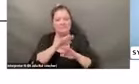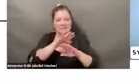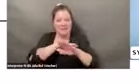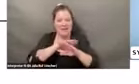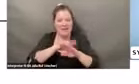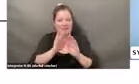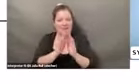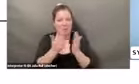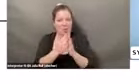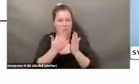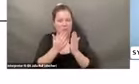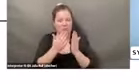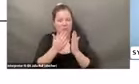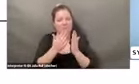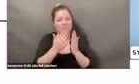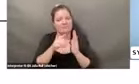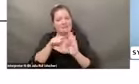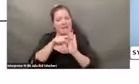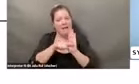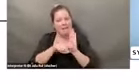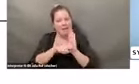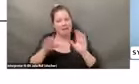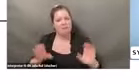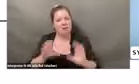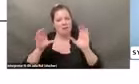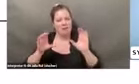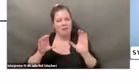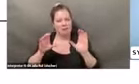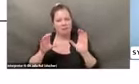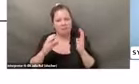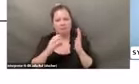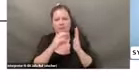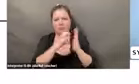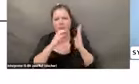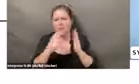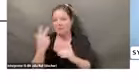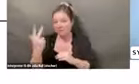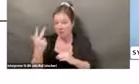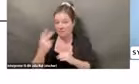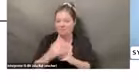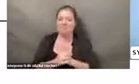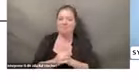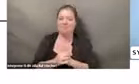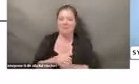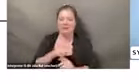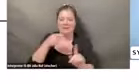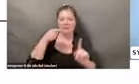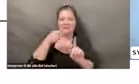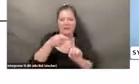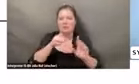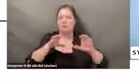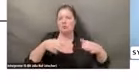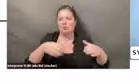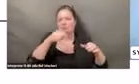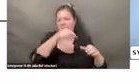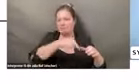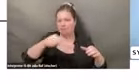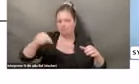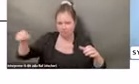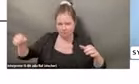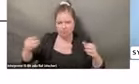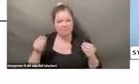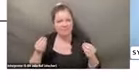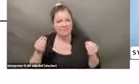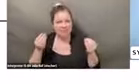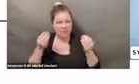of the practical guidelines offers information about the target groups, and specifically you can find